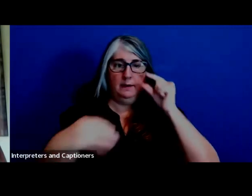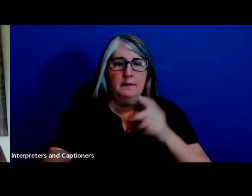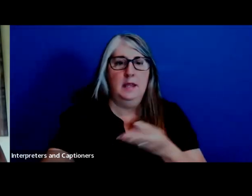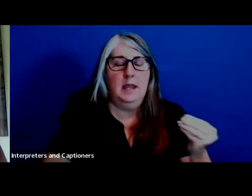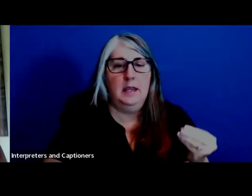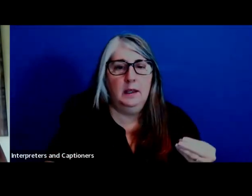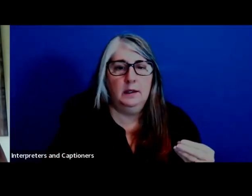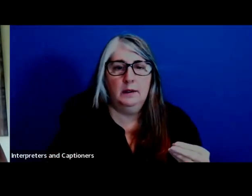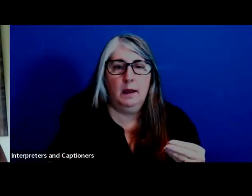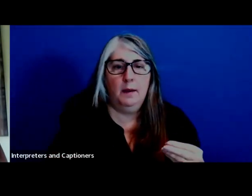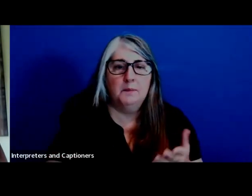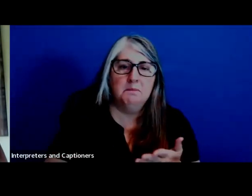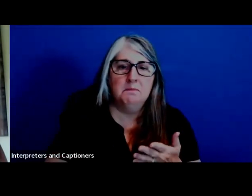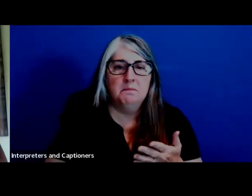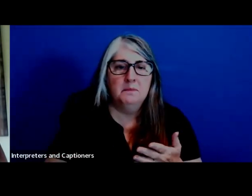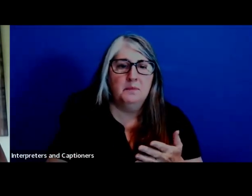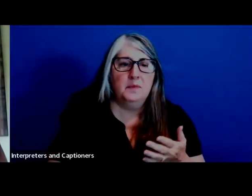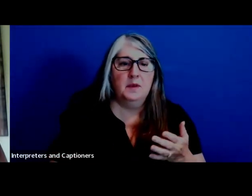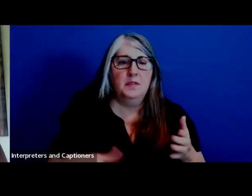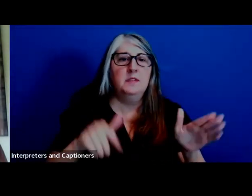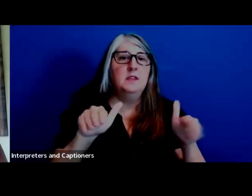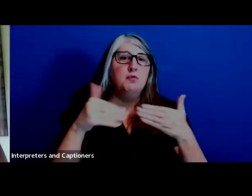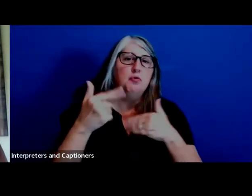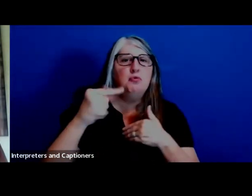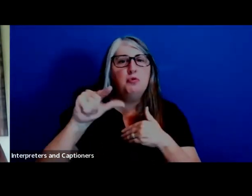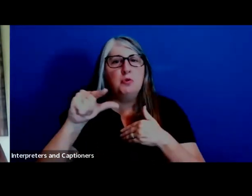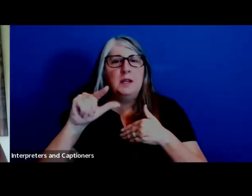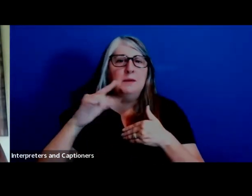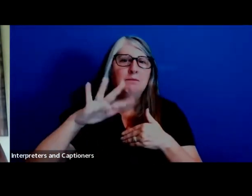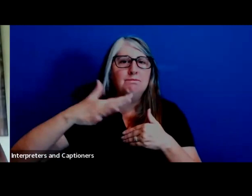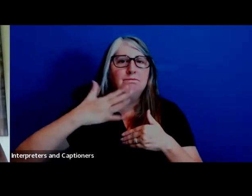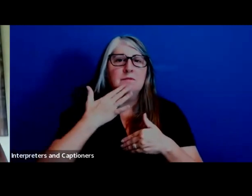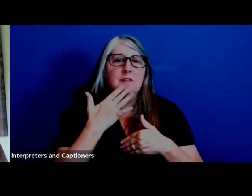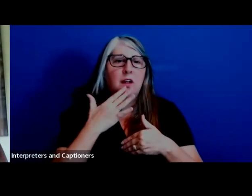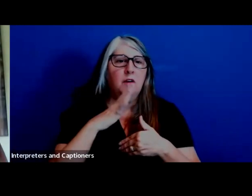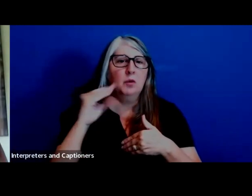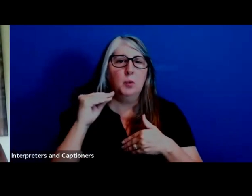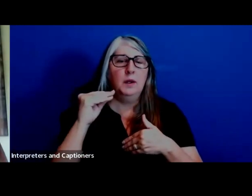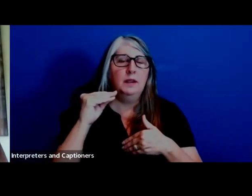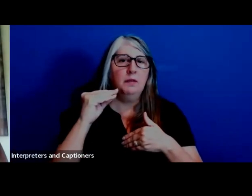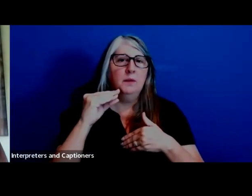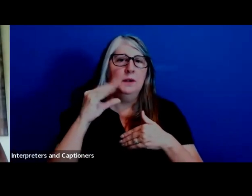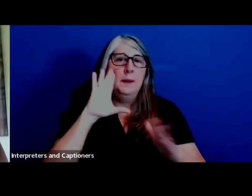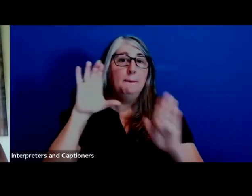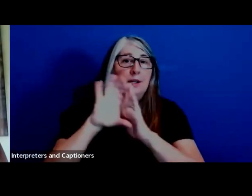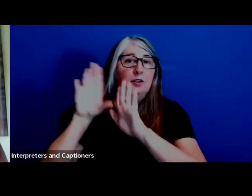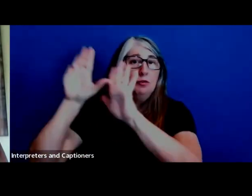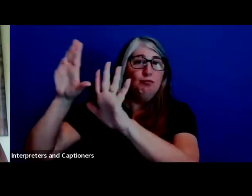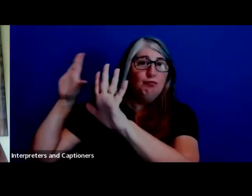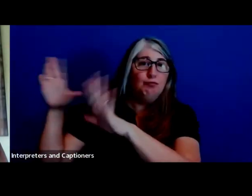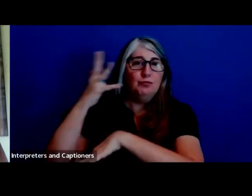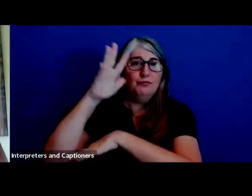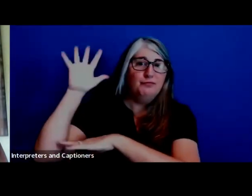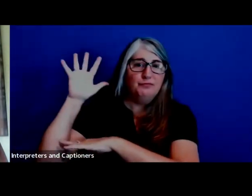I'm in a greenish colored room with kind of landscape pictures